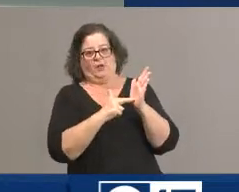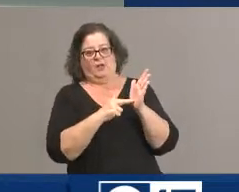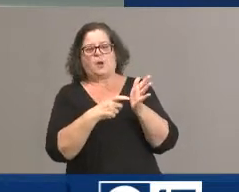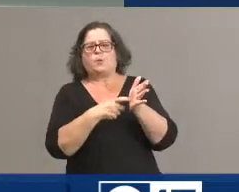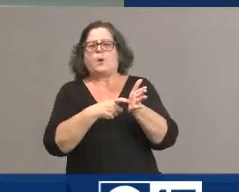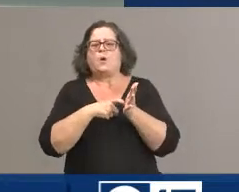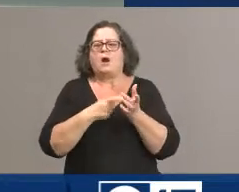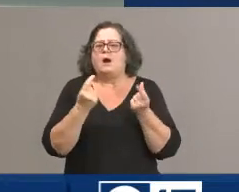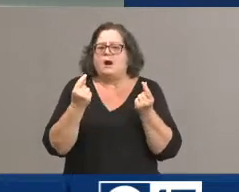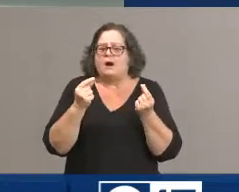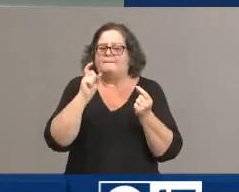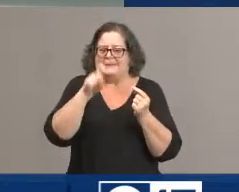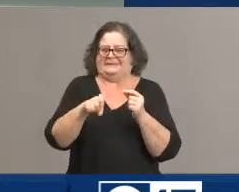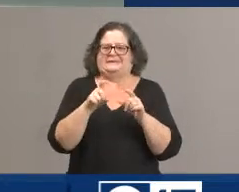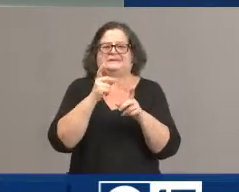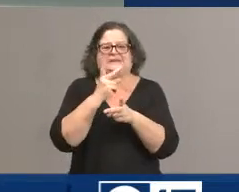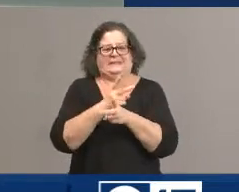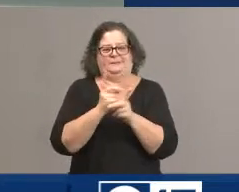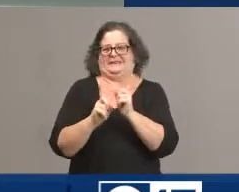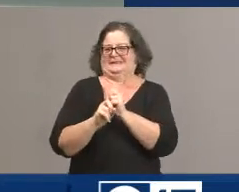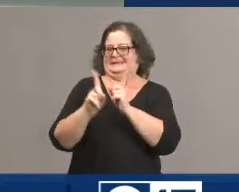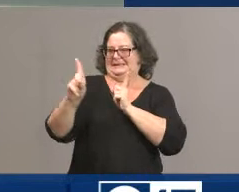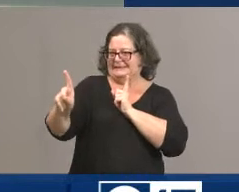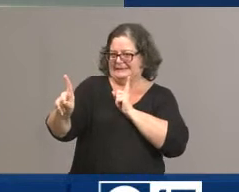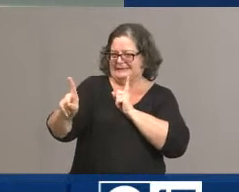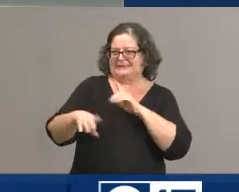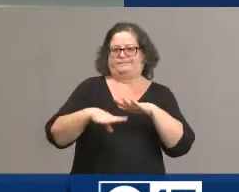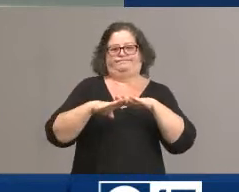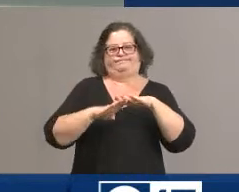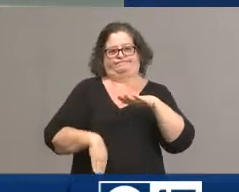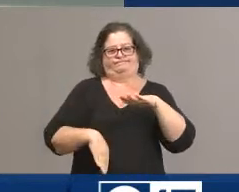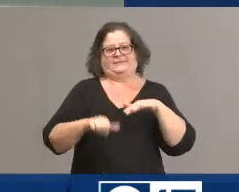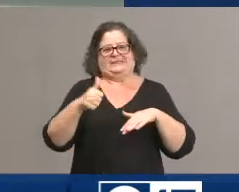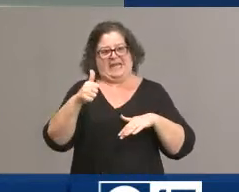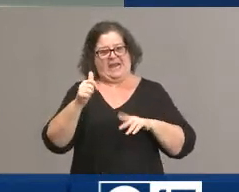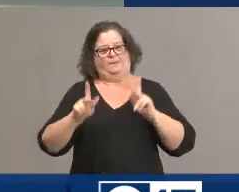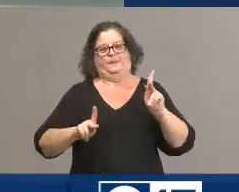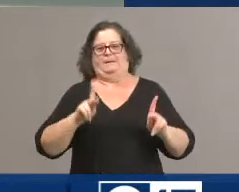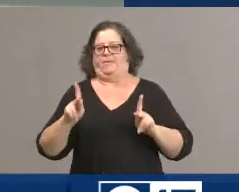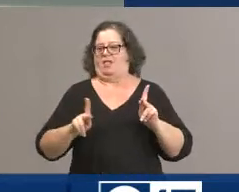limiting groups larger than 10 from congregating near the pool.